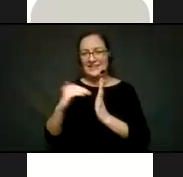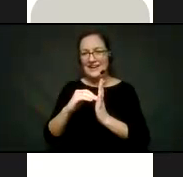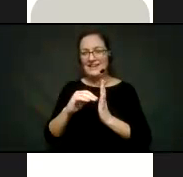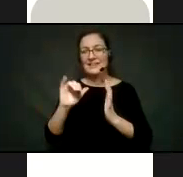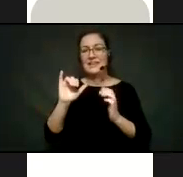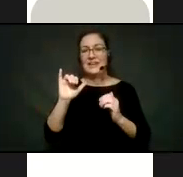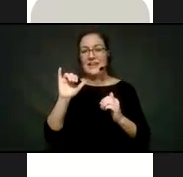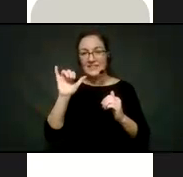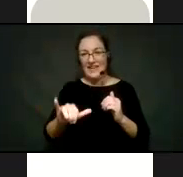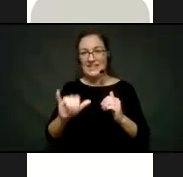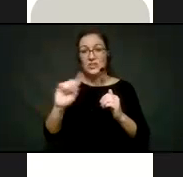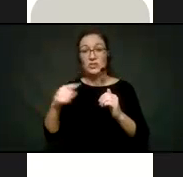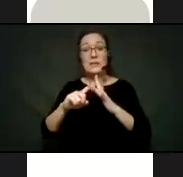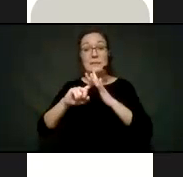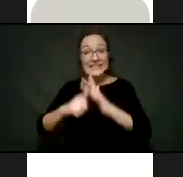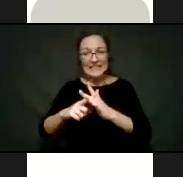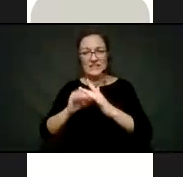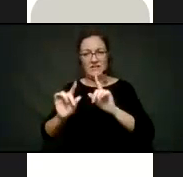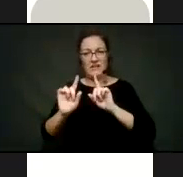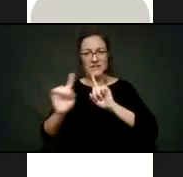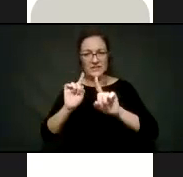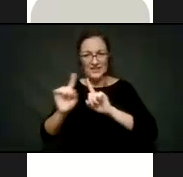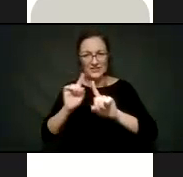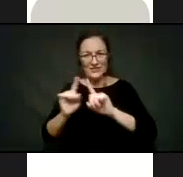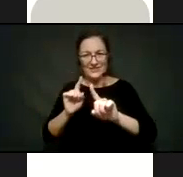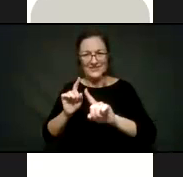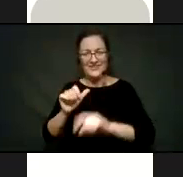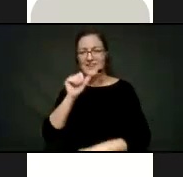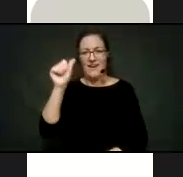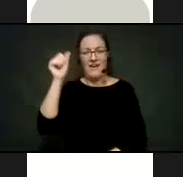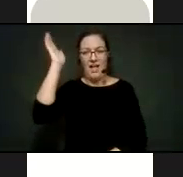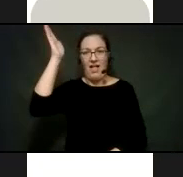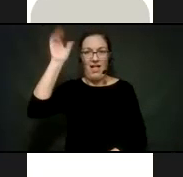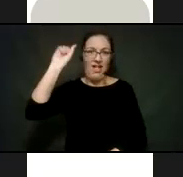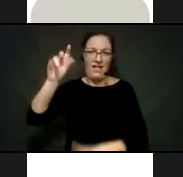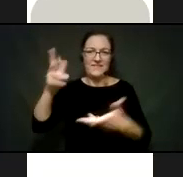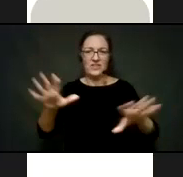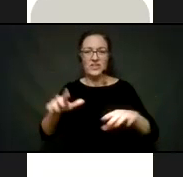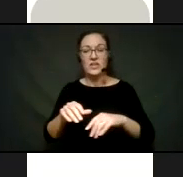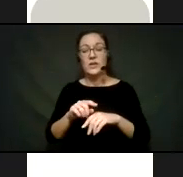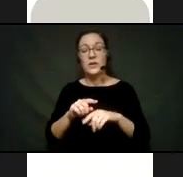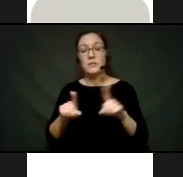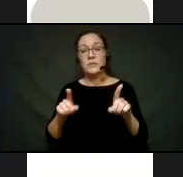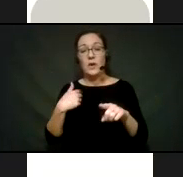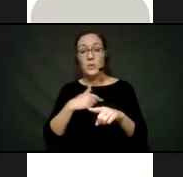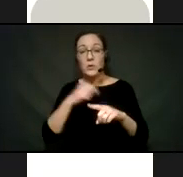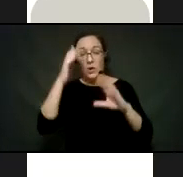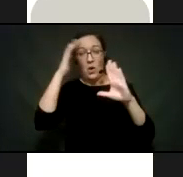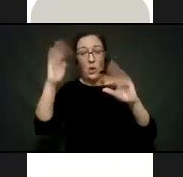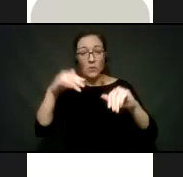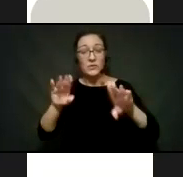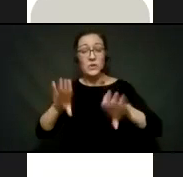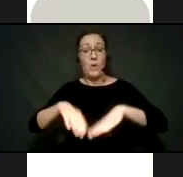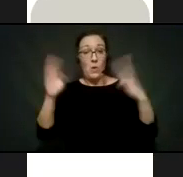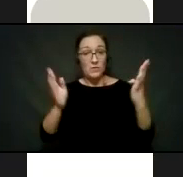be the beginning of a two-way conversation. And we are hoping that in opening this conversation with you all, we are going to